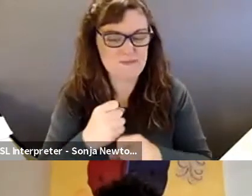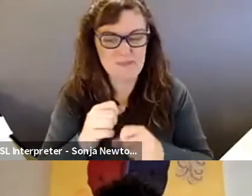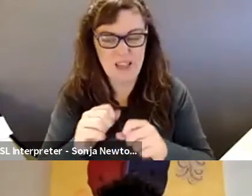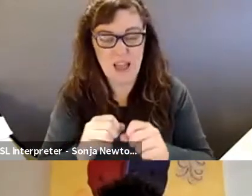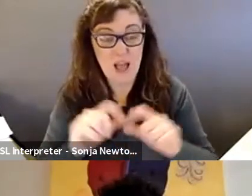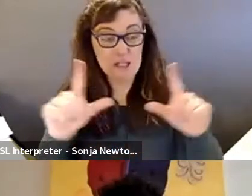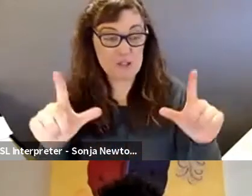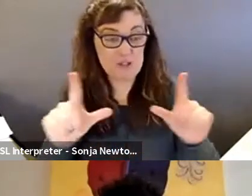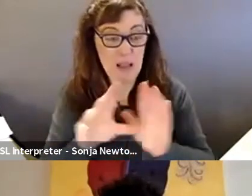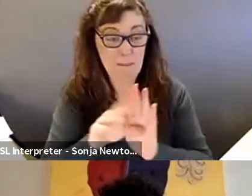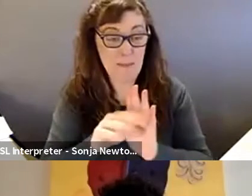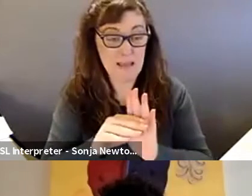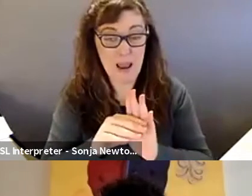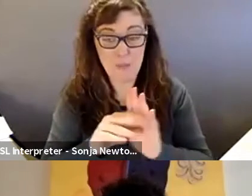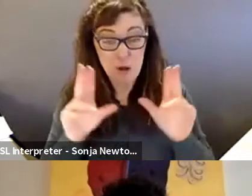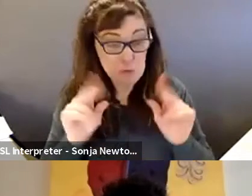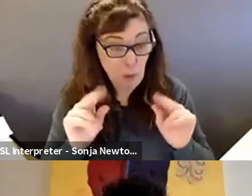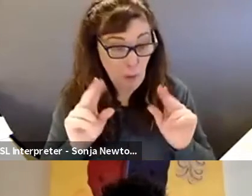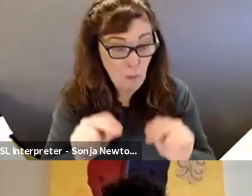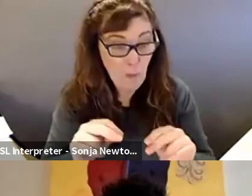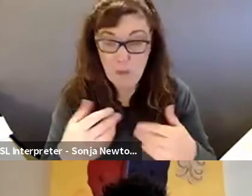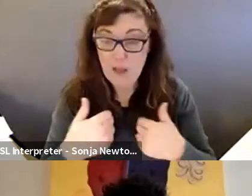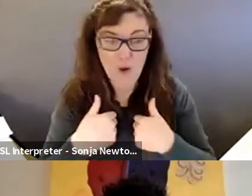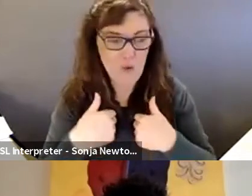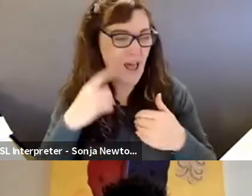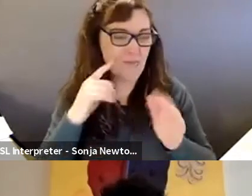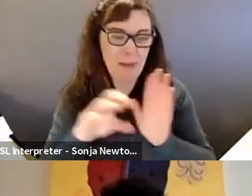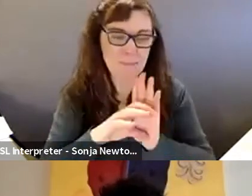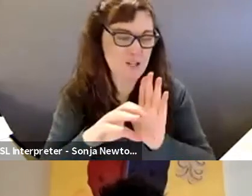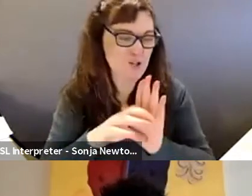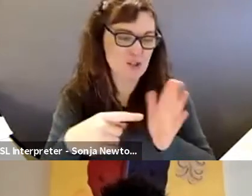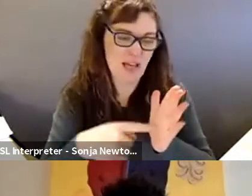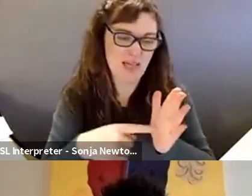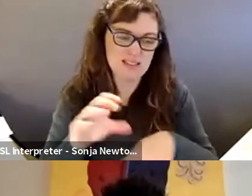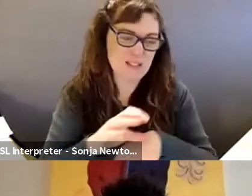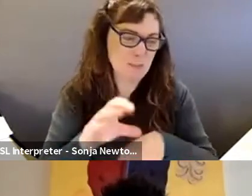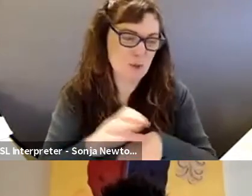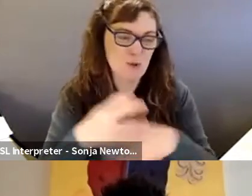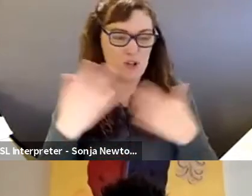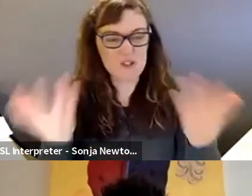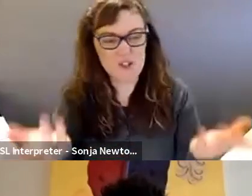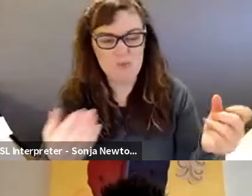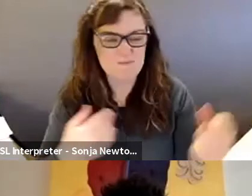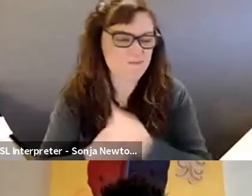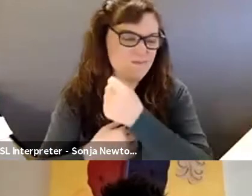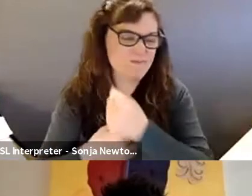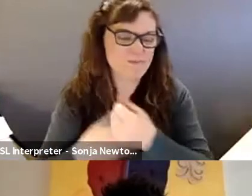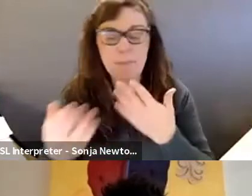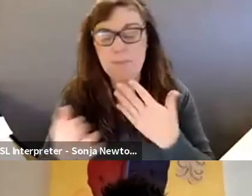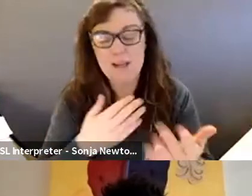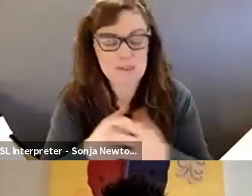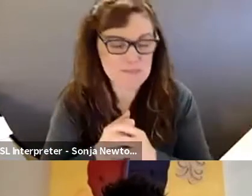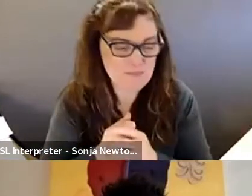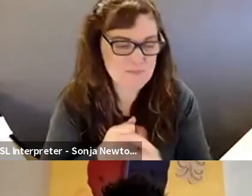was like, no, the pictures aren't on this computer. But I'm really excited to be here. So today I am going